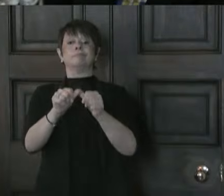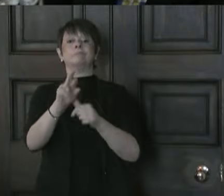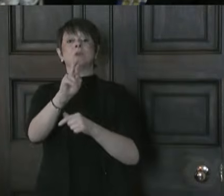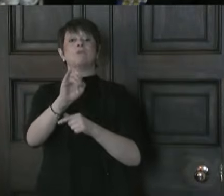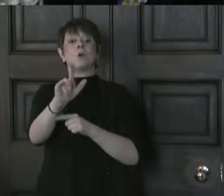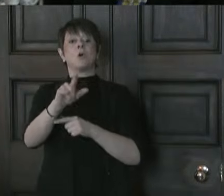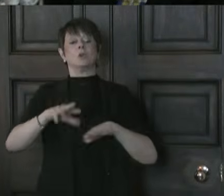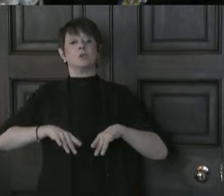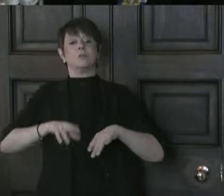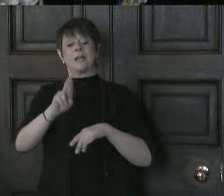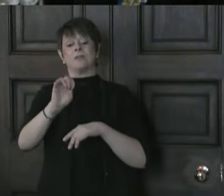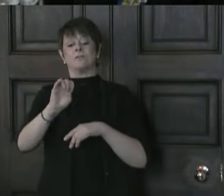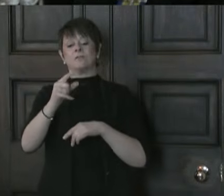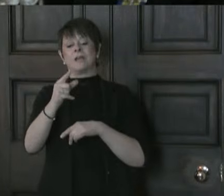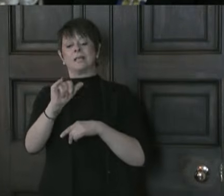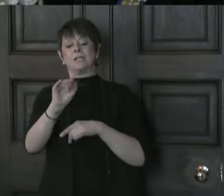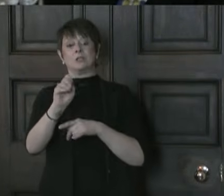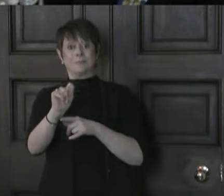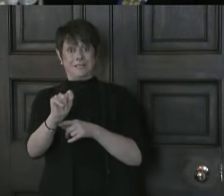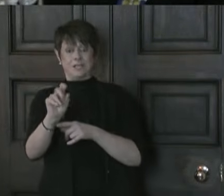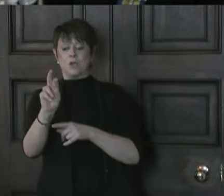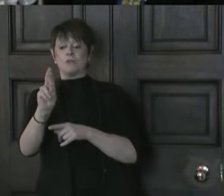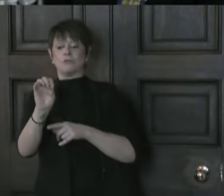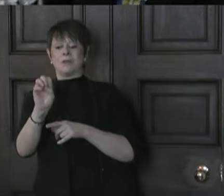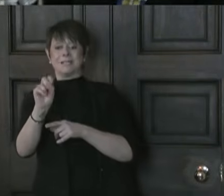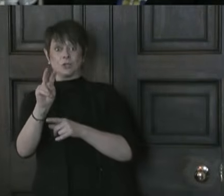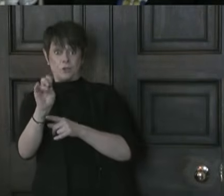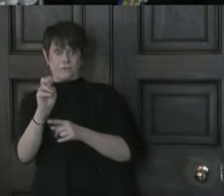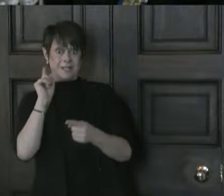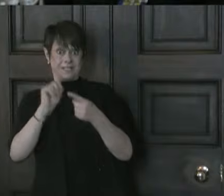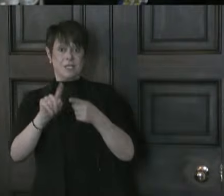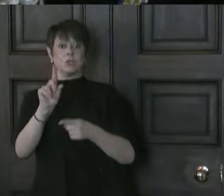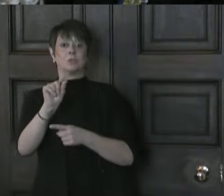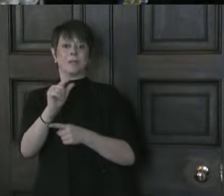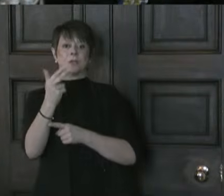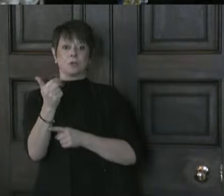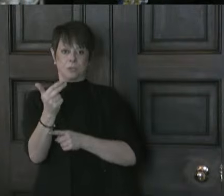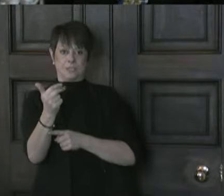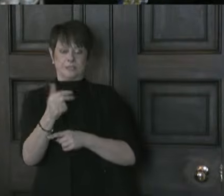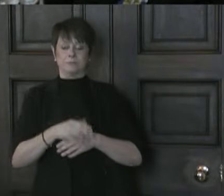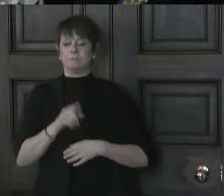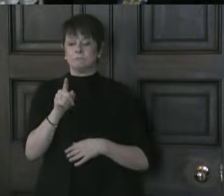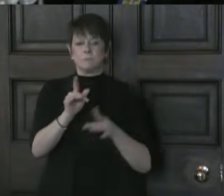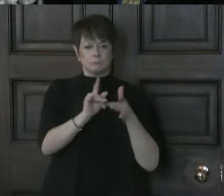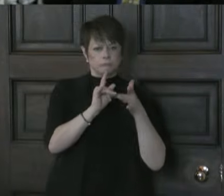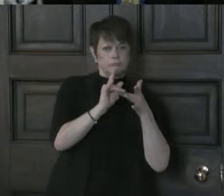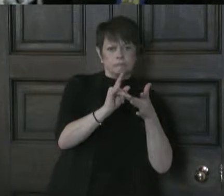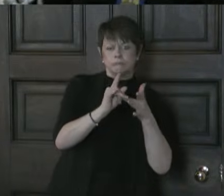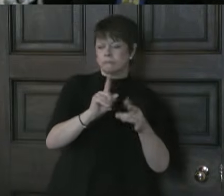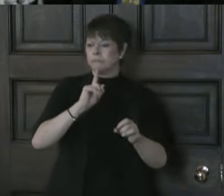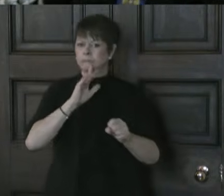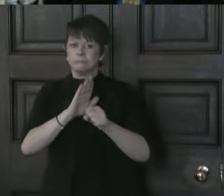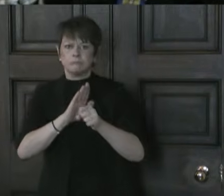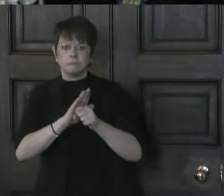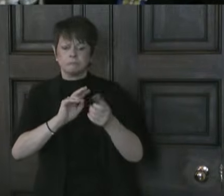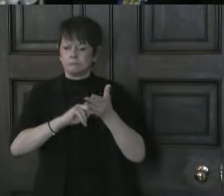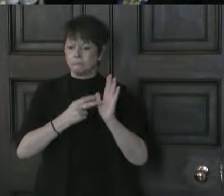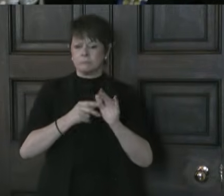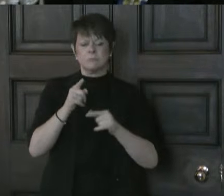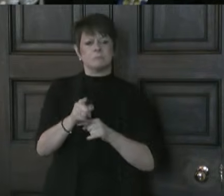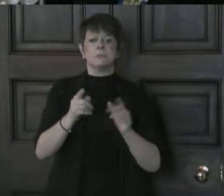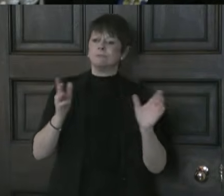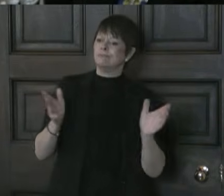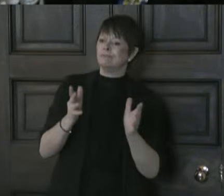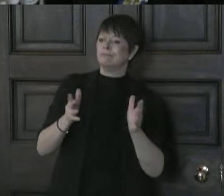Newfoundland Regiment Reserve until 2013. His leadership and commitment helped ensure the freedoms enjoyed